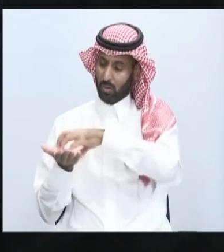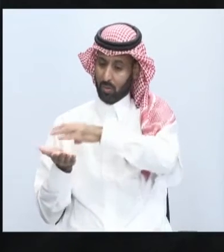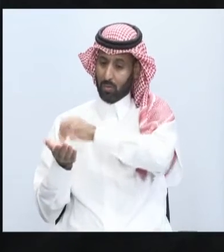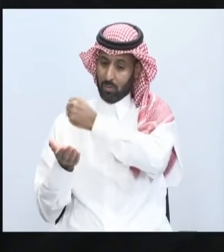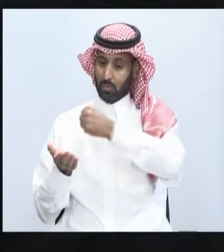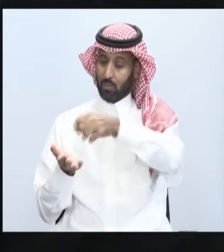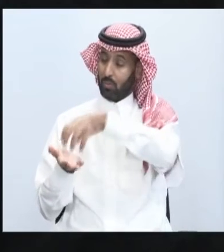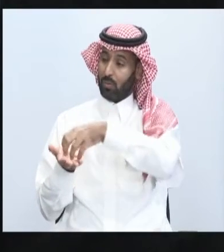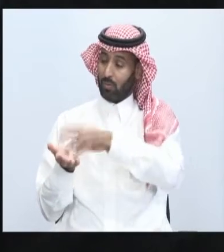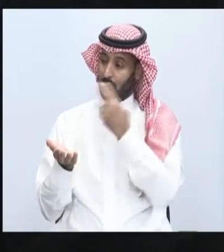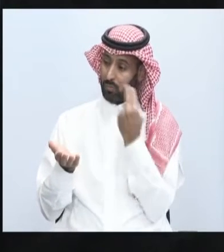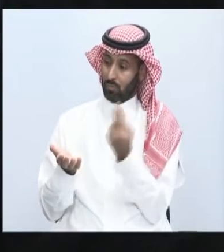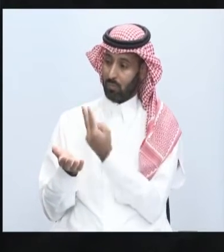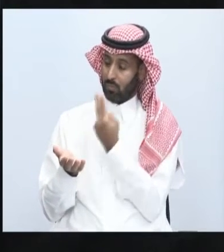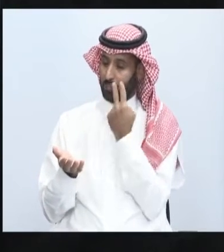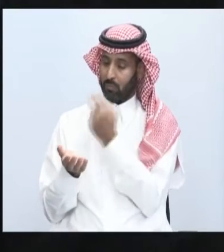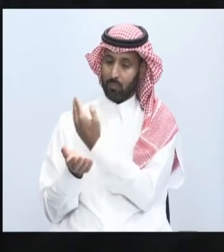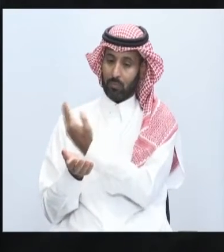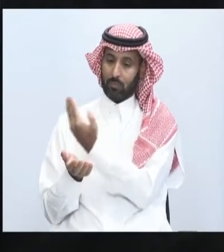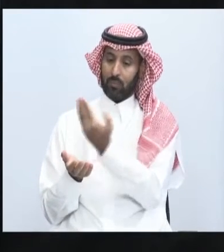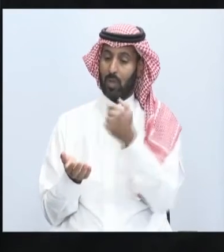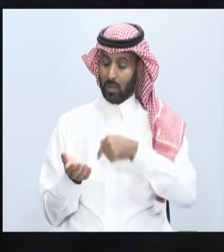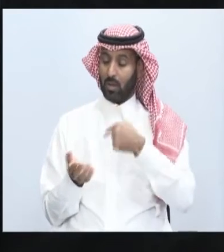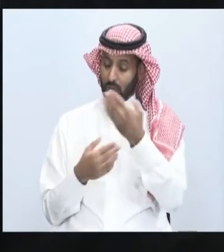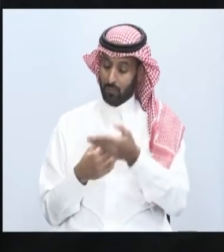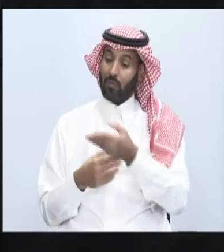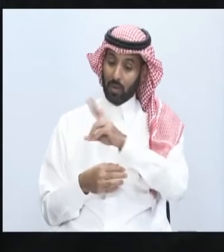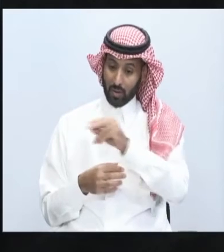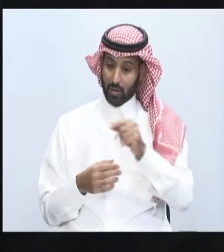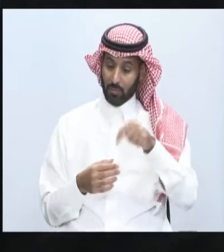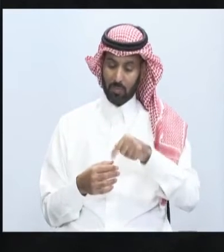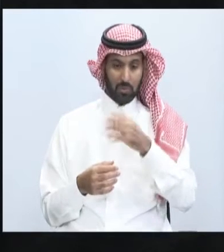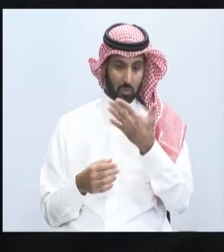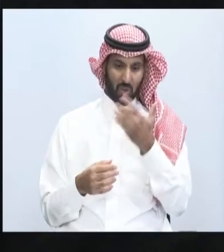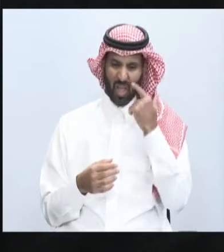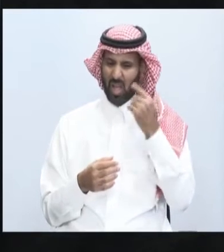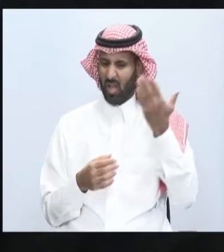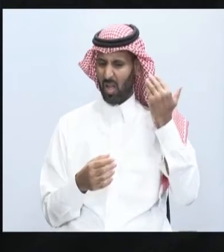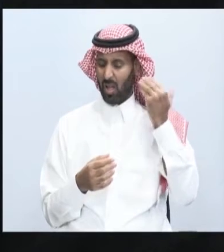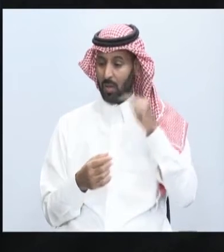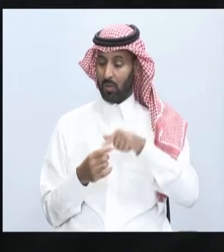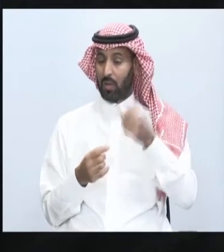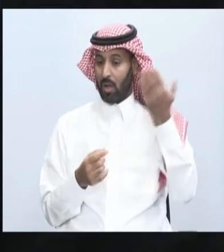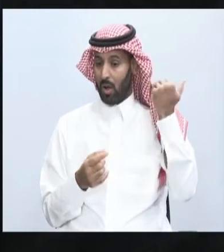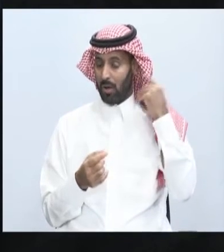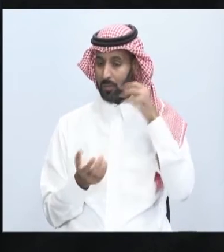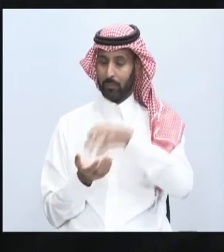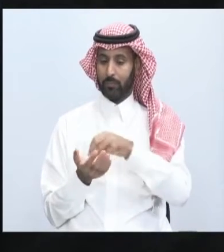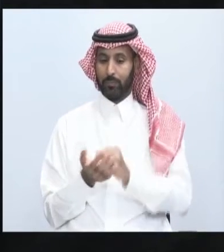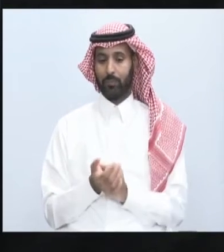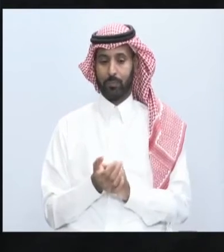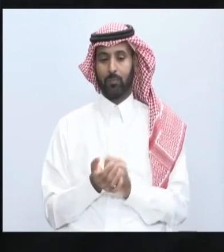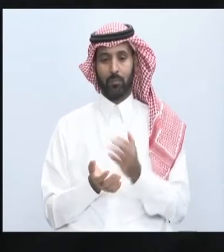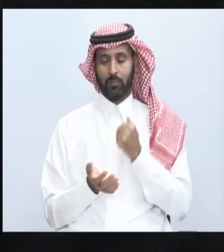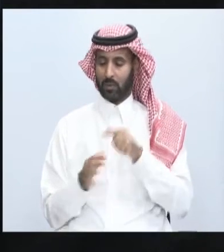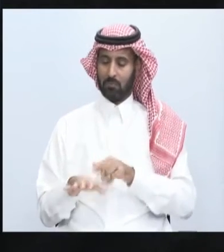can use them right now in the present time, but these specific objects are very old and they are